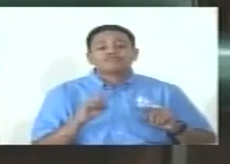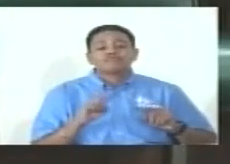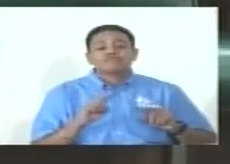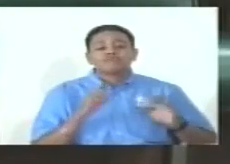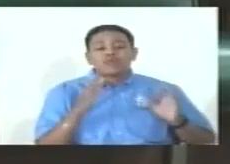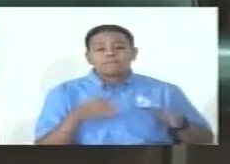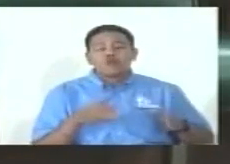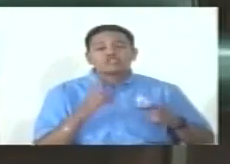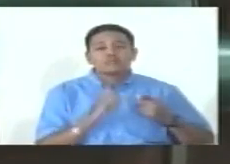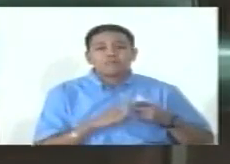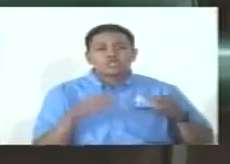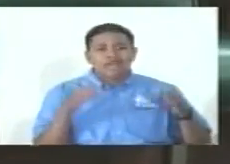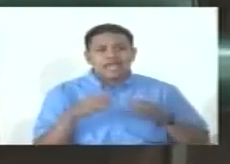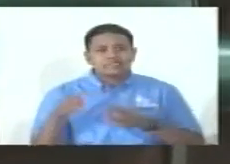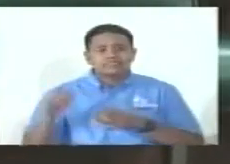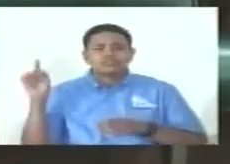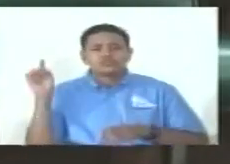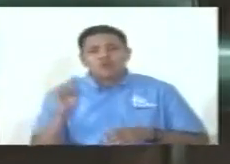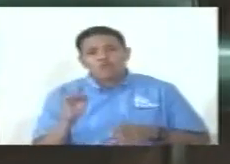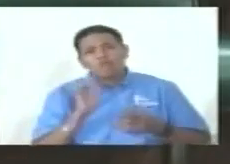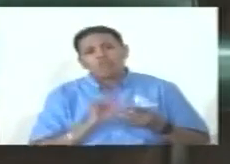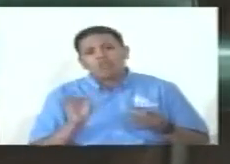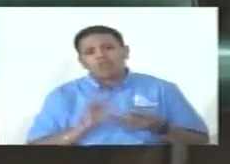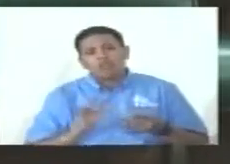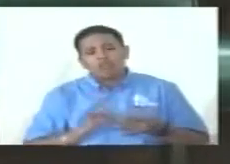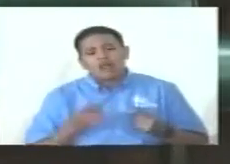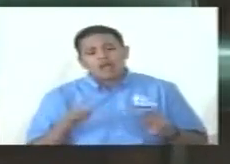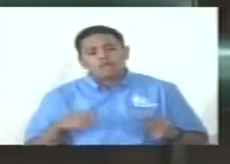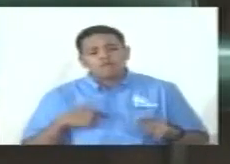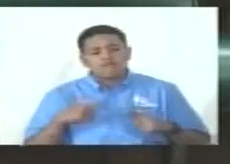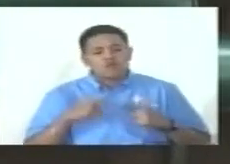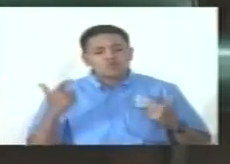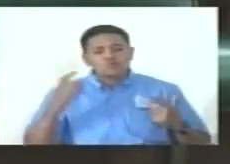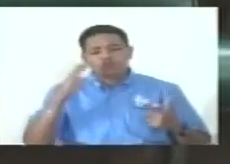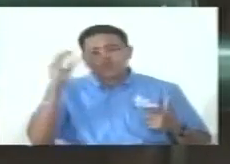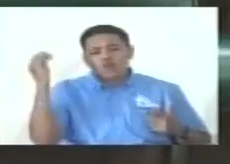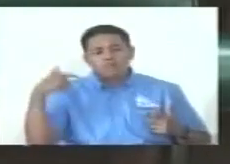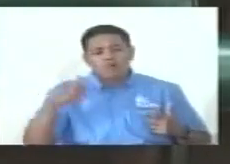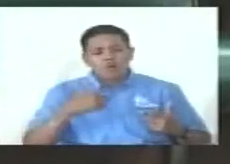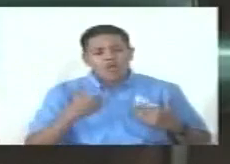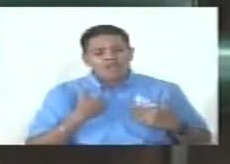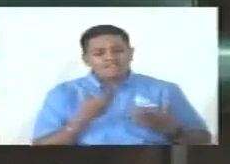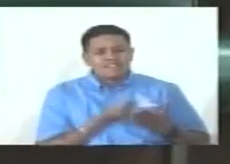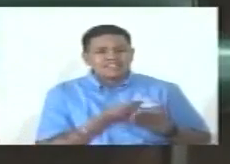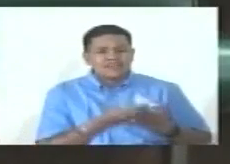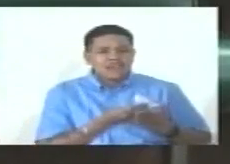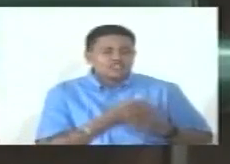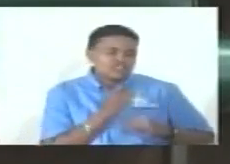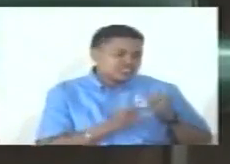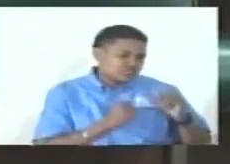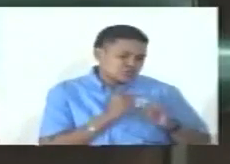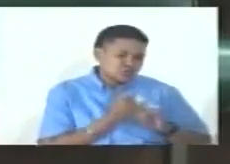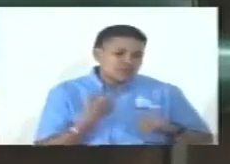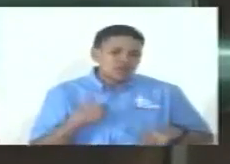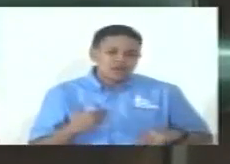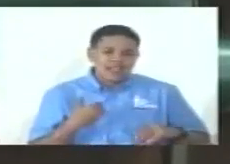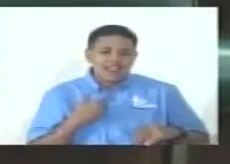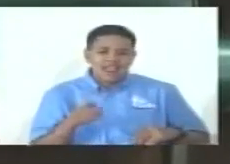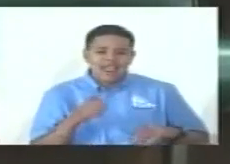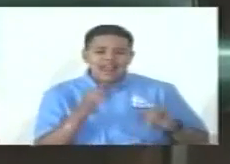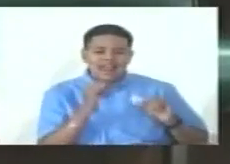persons and entities make submissions. We had huge corporations, we had financial institutions, we had